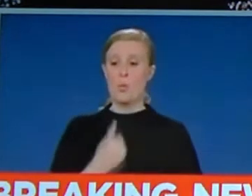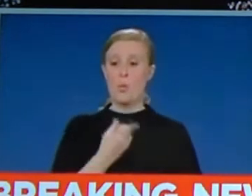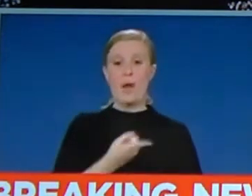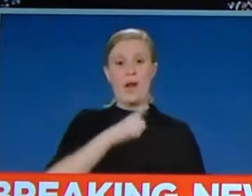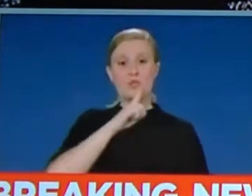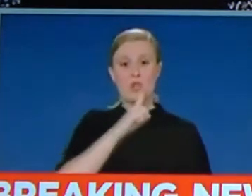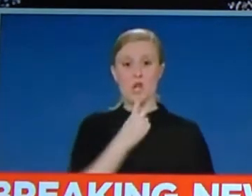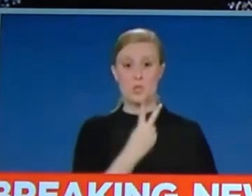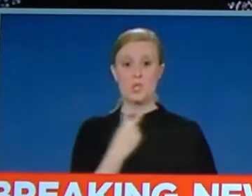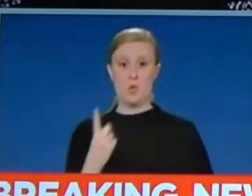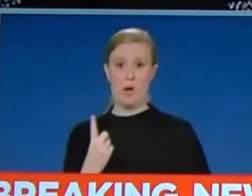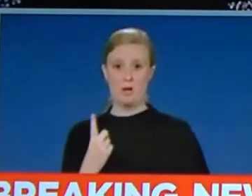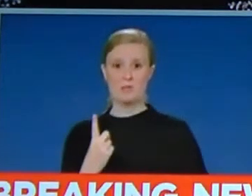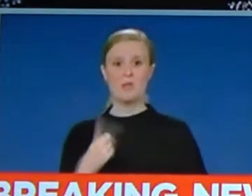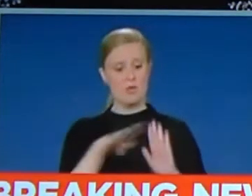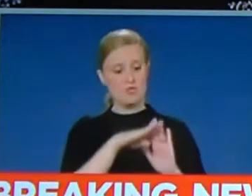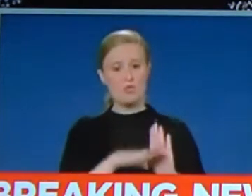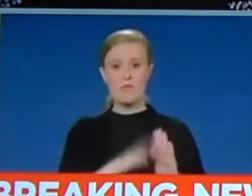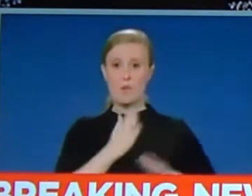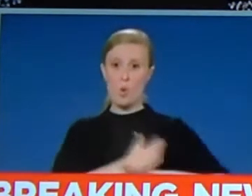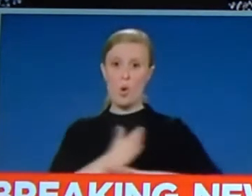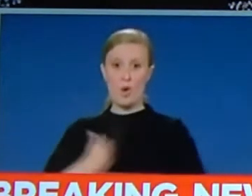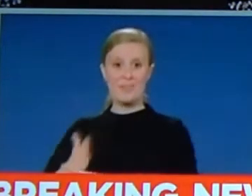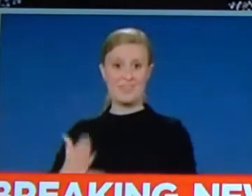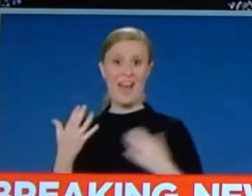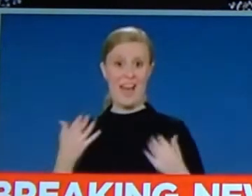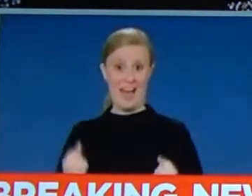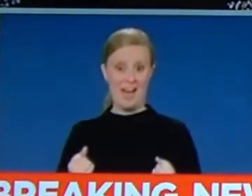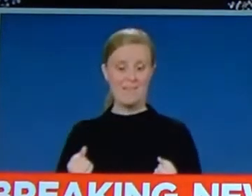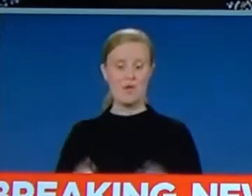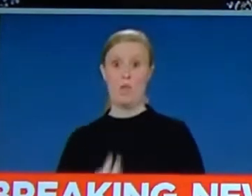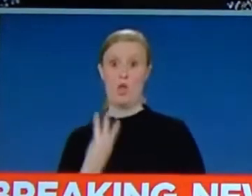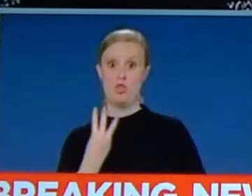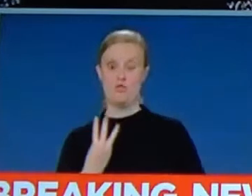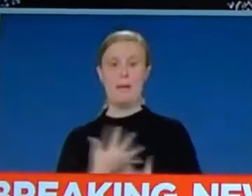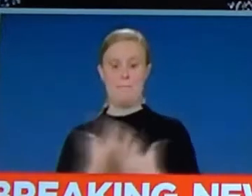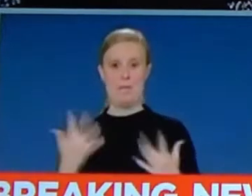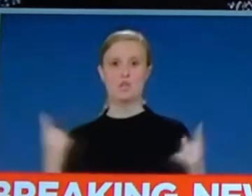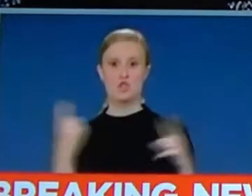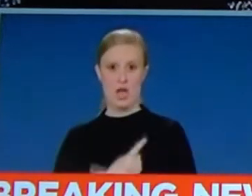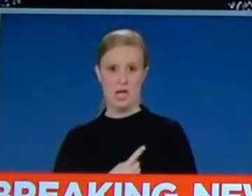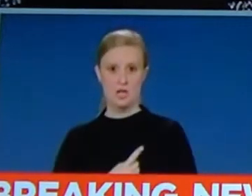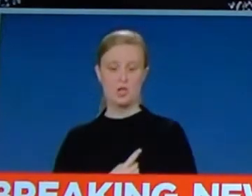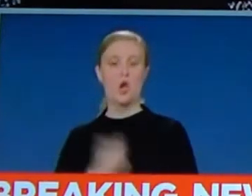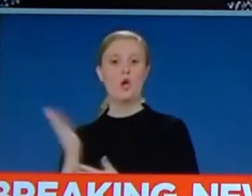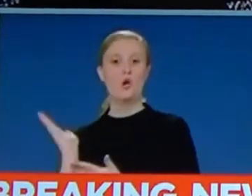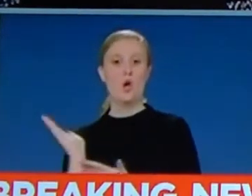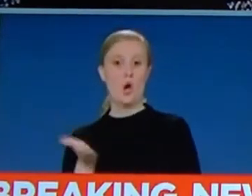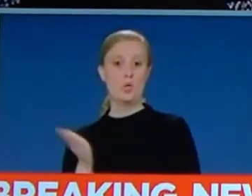3. Restaurants, hospitality, and what's known as the Clerks Award. Now, whilst